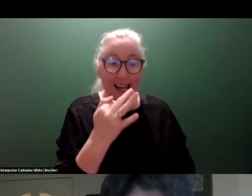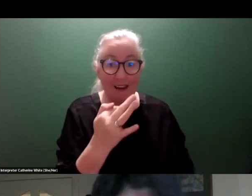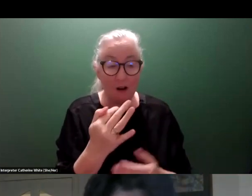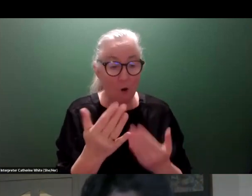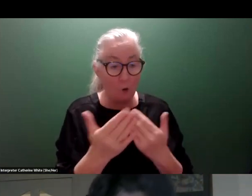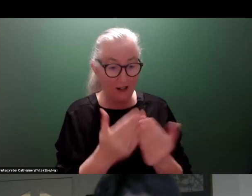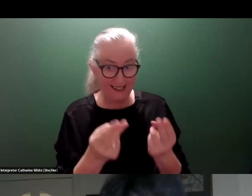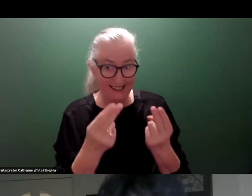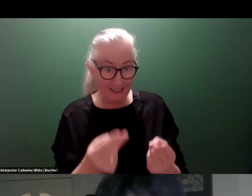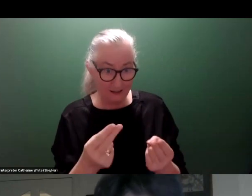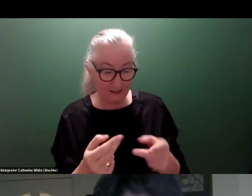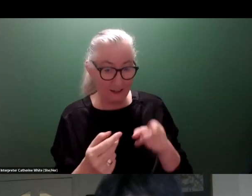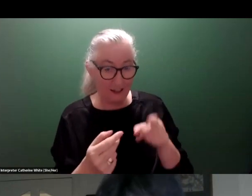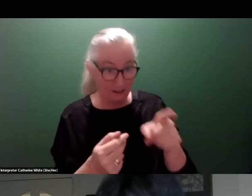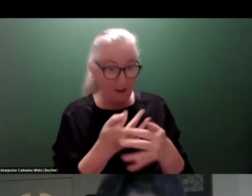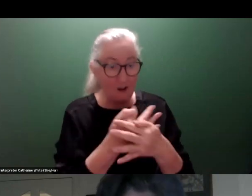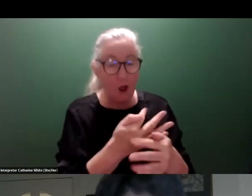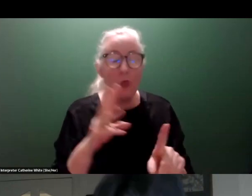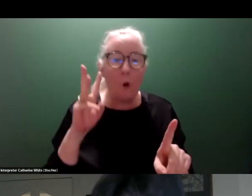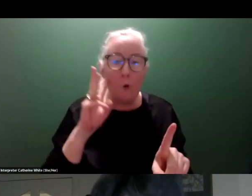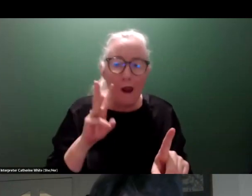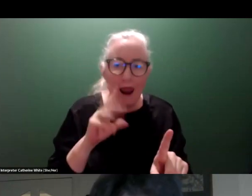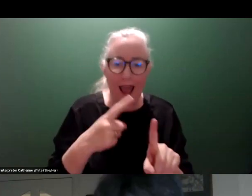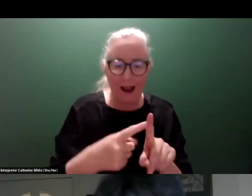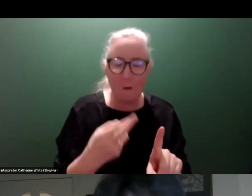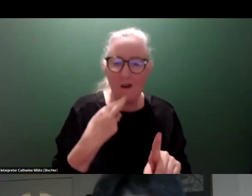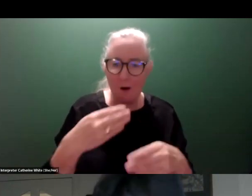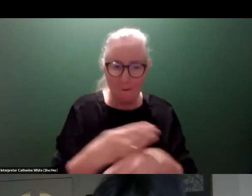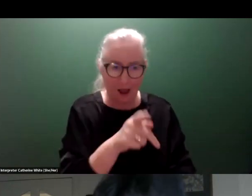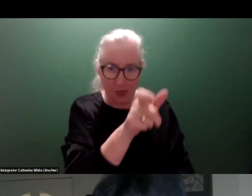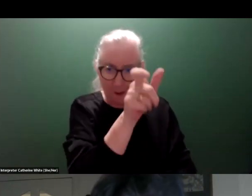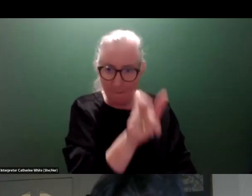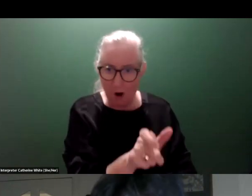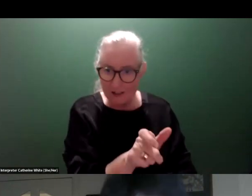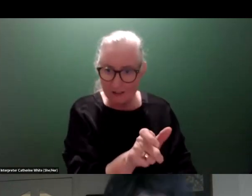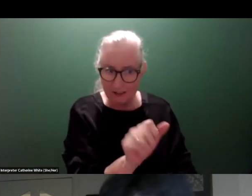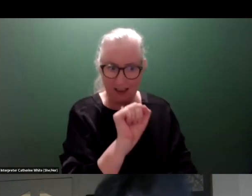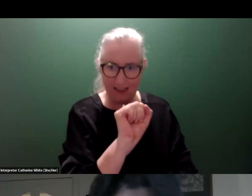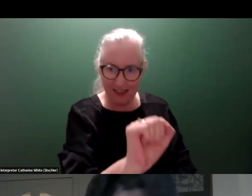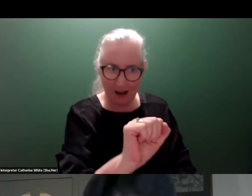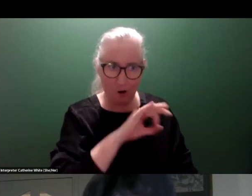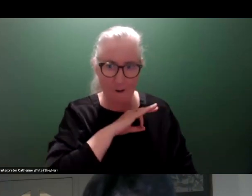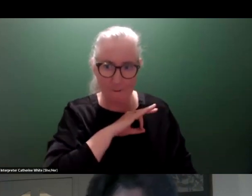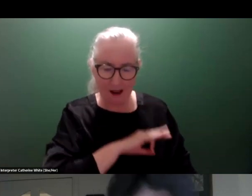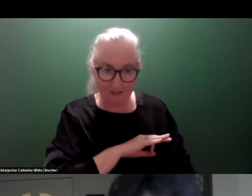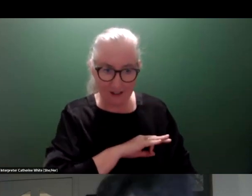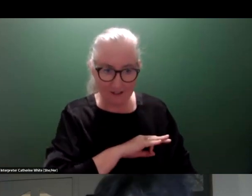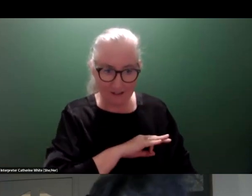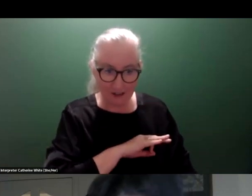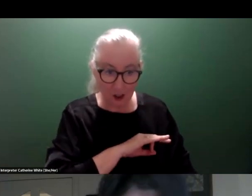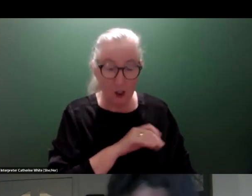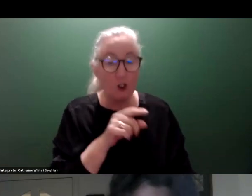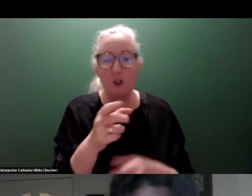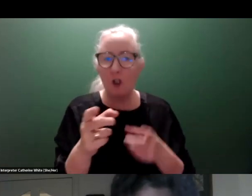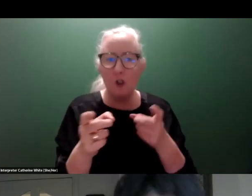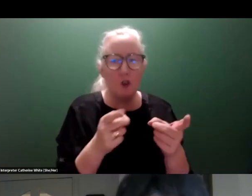question is in accordance with the will and preferences of the person and for the person's benefit. So in other words, you're going to do it regardless